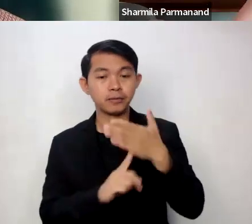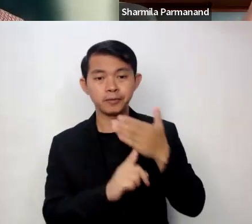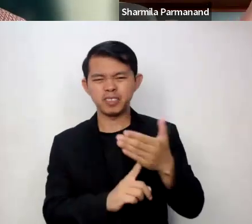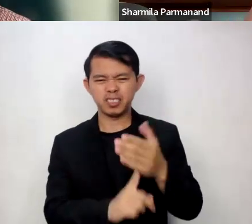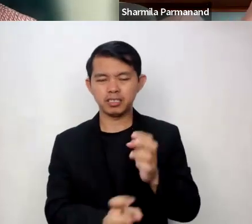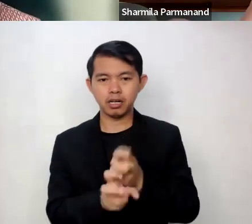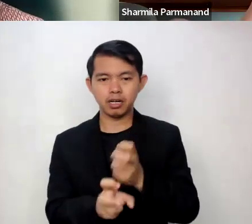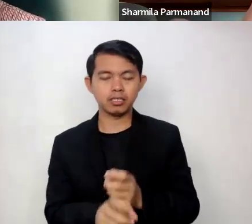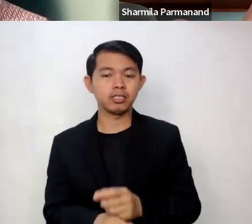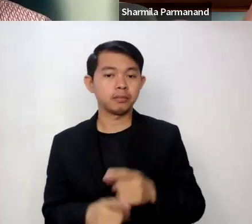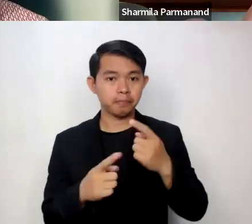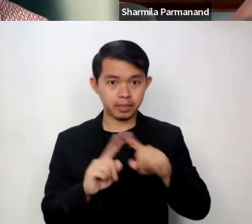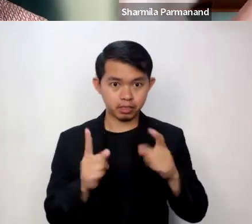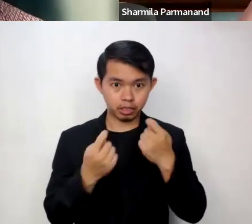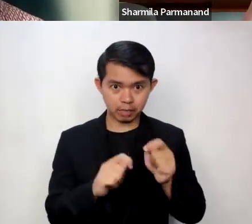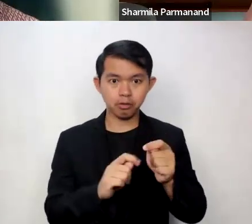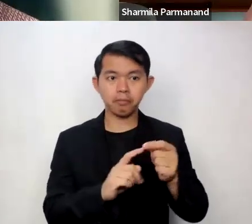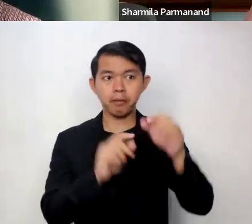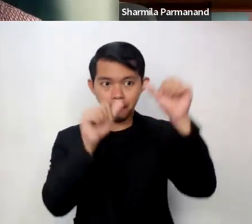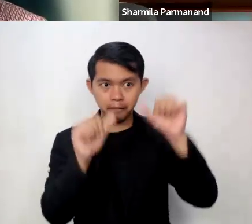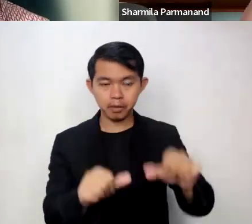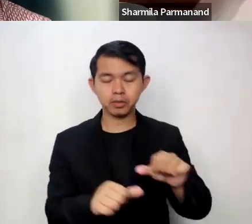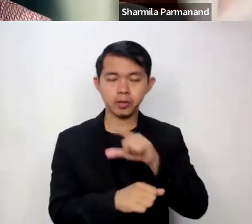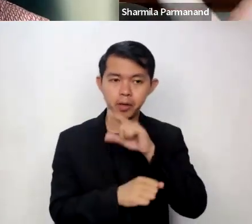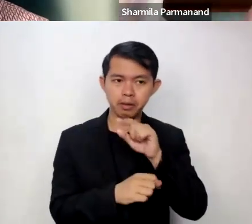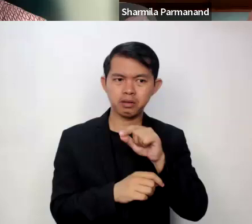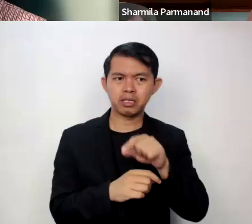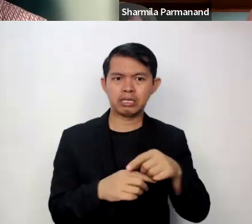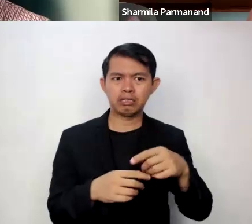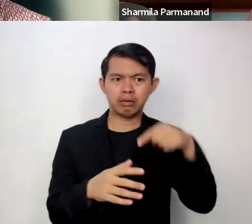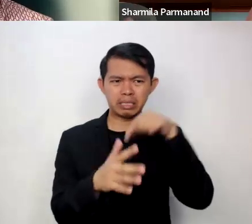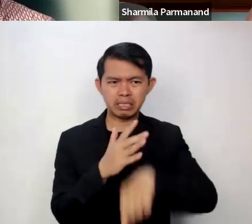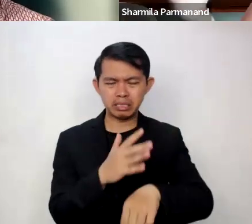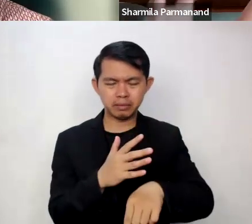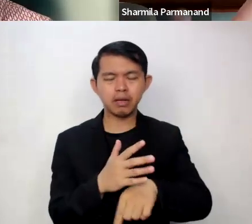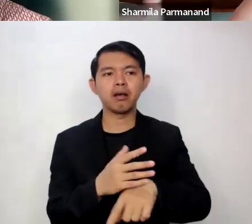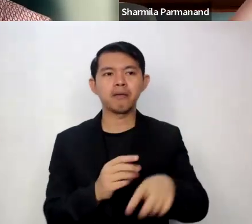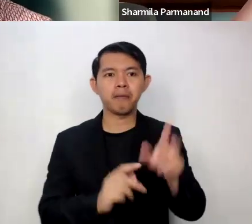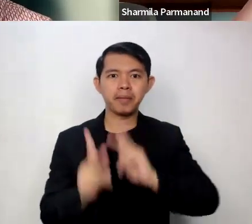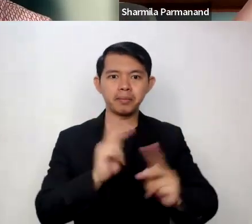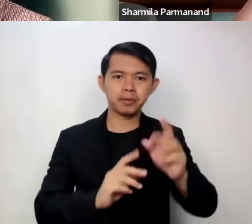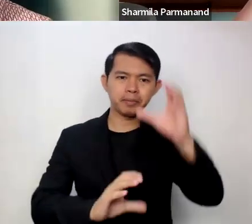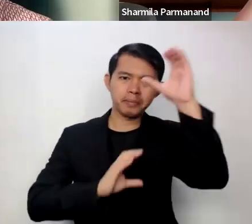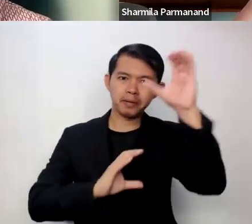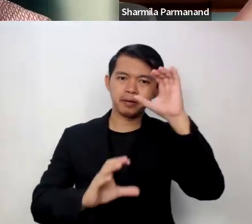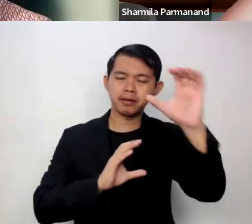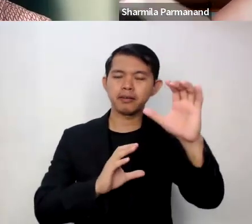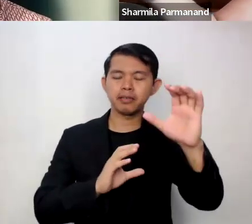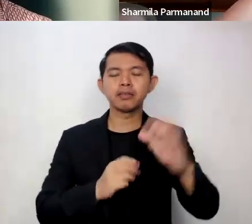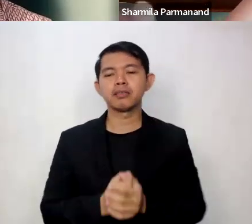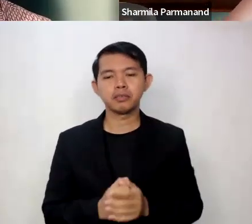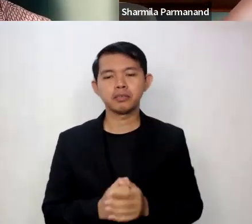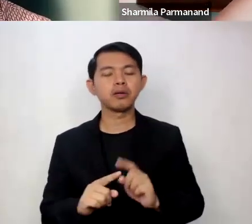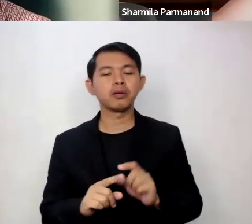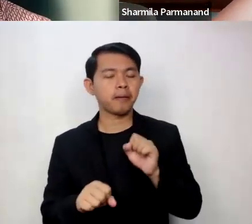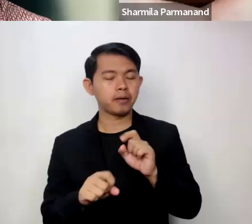super complicated thing na ganon, mami-misrepresent ka kagad and it's going to blow up, right? And that's why academic spaces are so important because